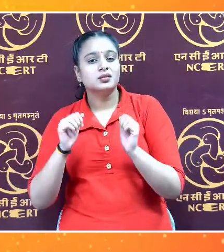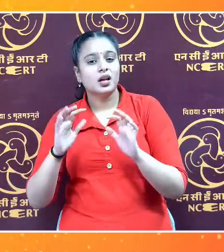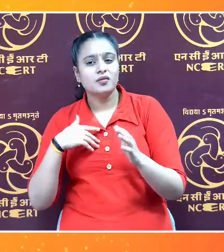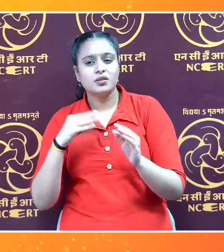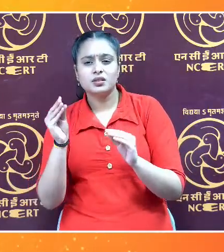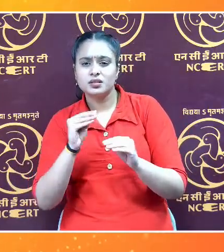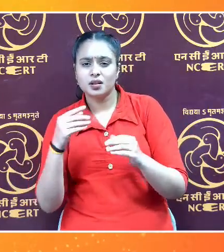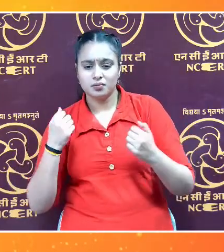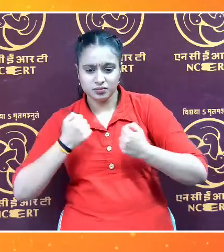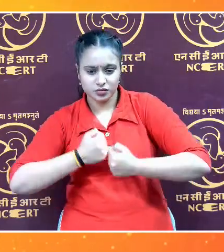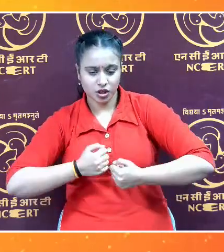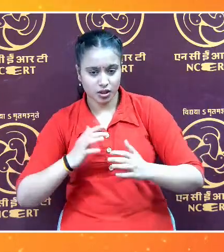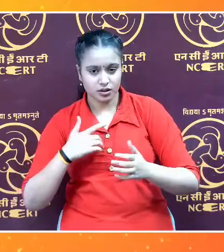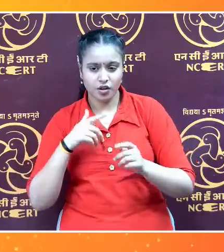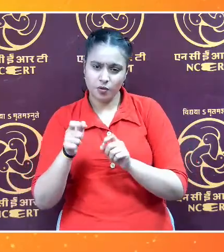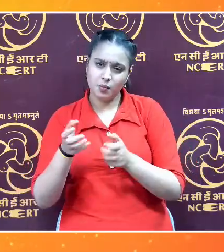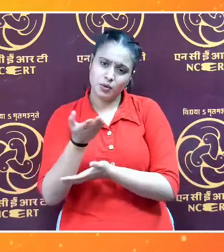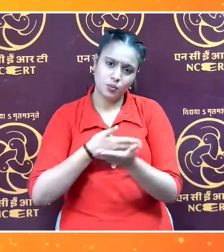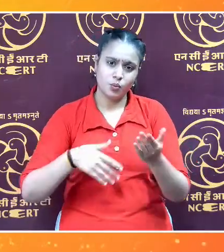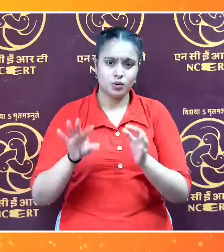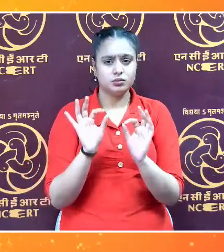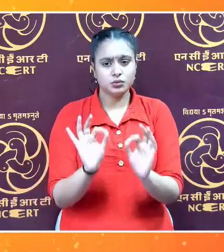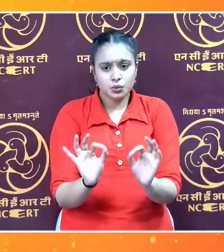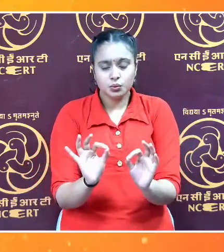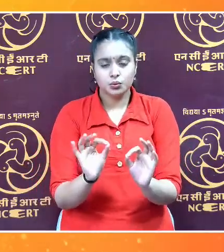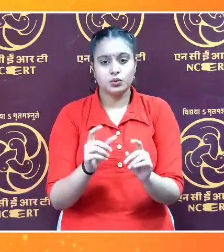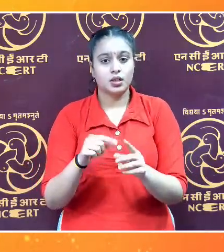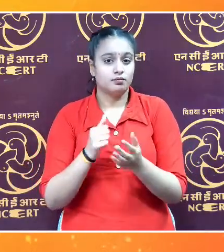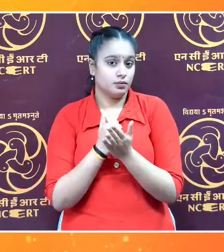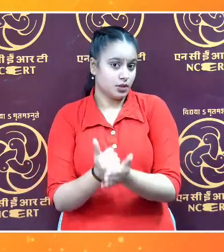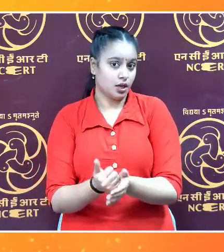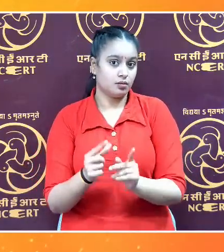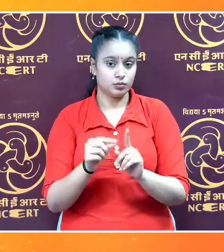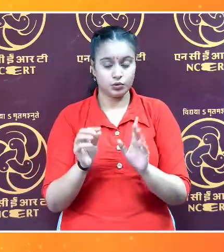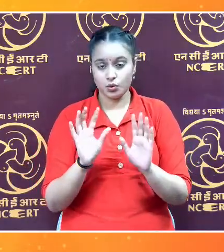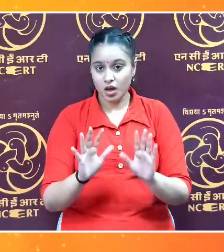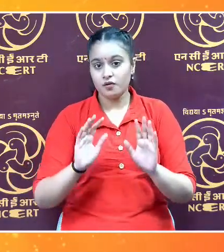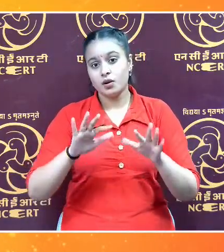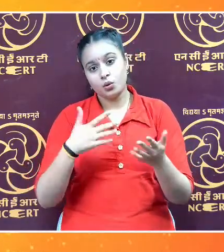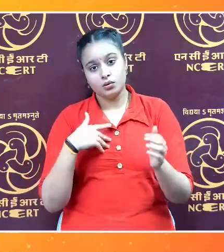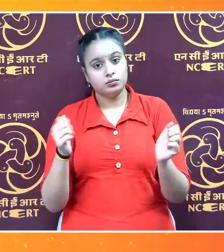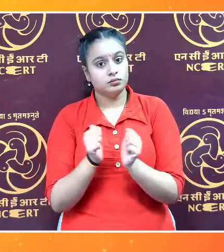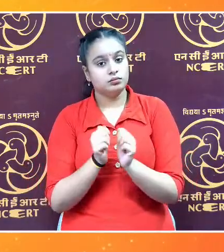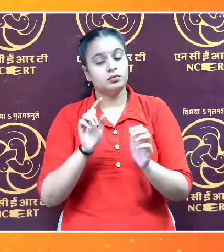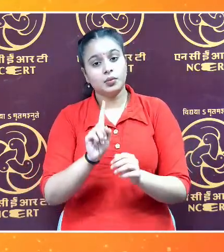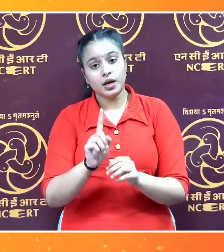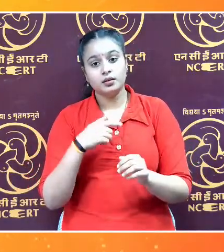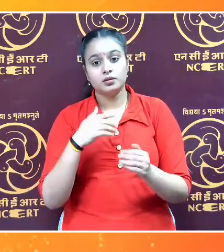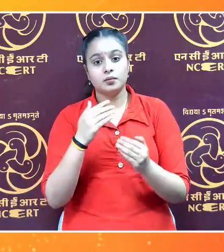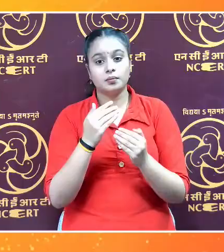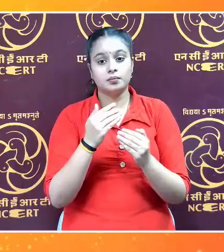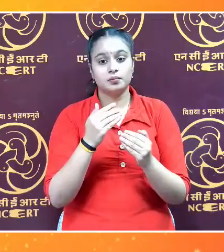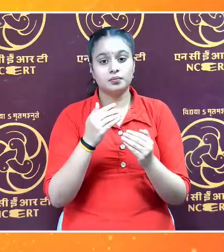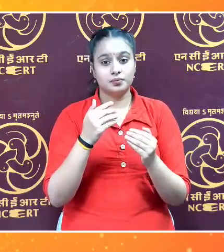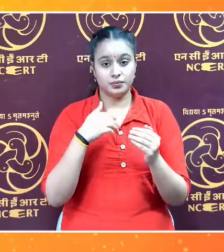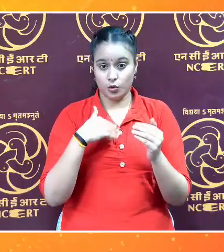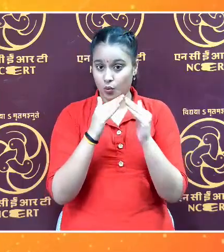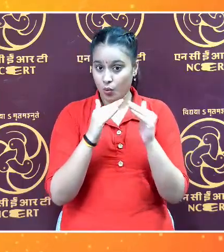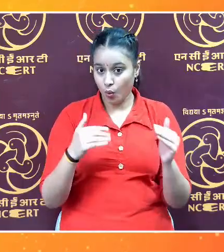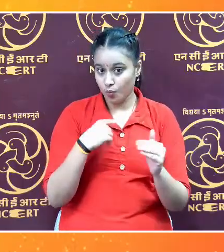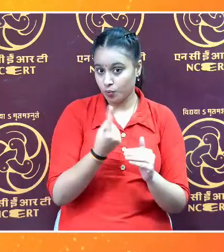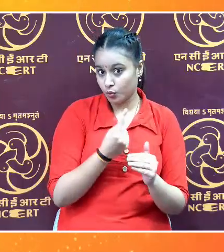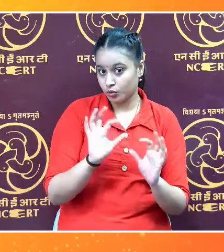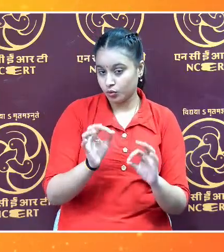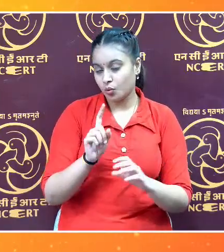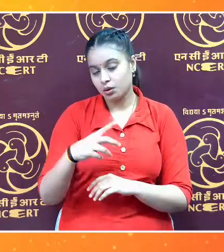some jackets and all. People do. They are good people who are helping these kind of dogs also. Not only the pet dogs, but the stray dogs ones